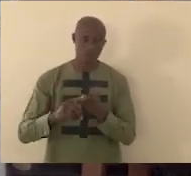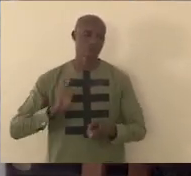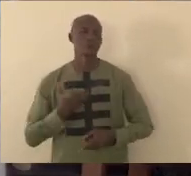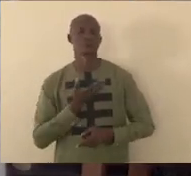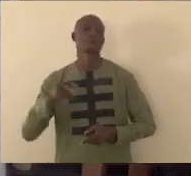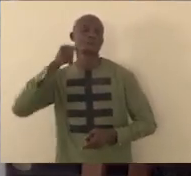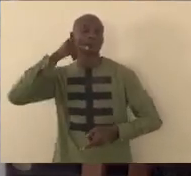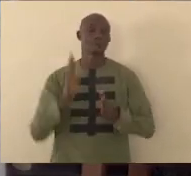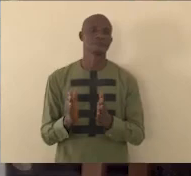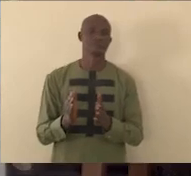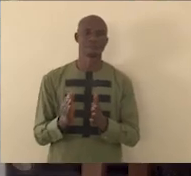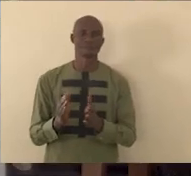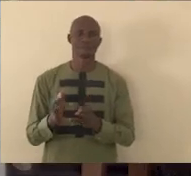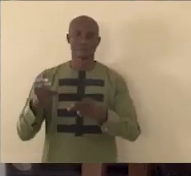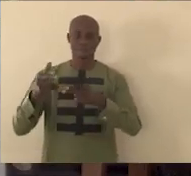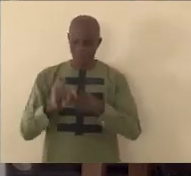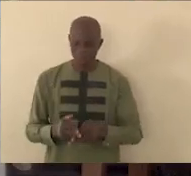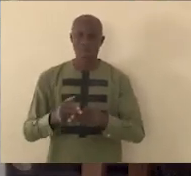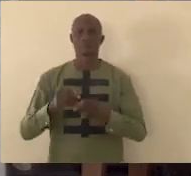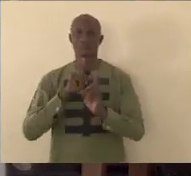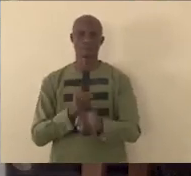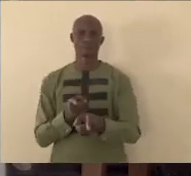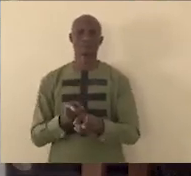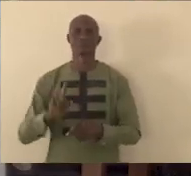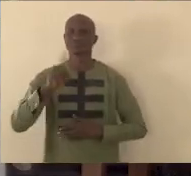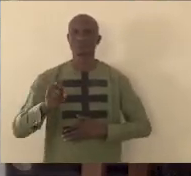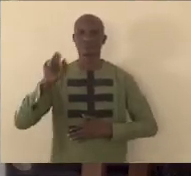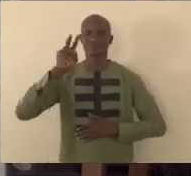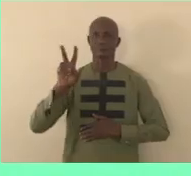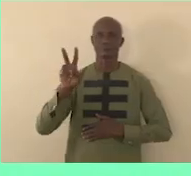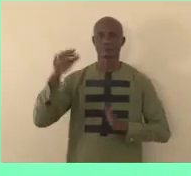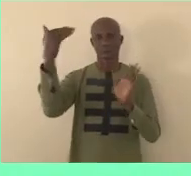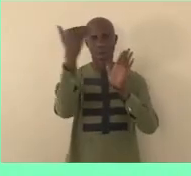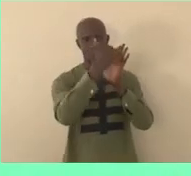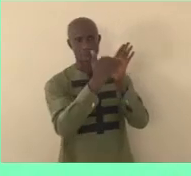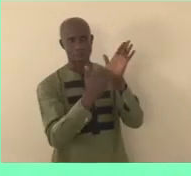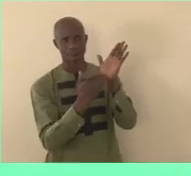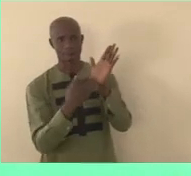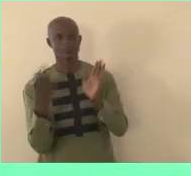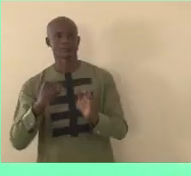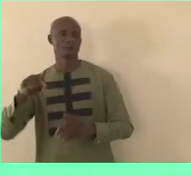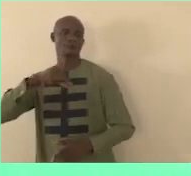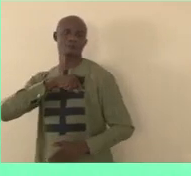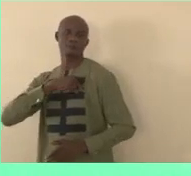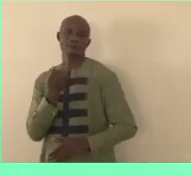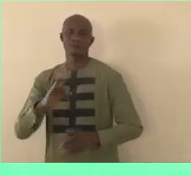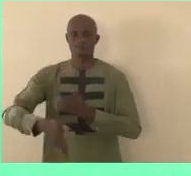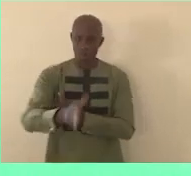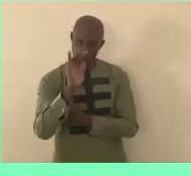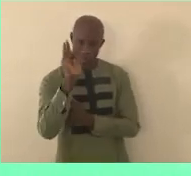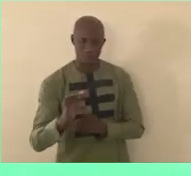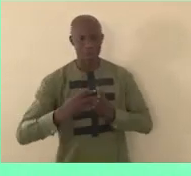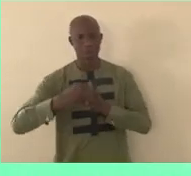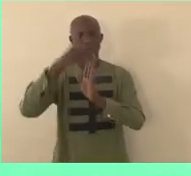our citizens. It's a brief answer that I want. Question two, list the qualities of